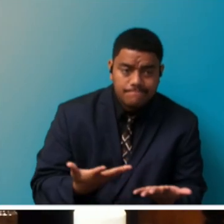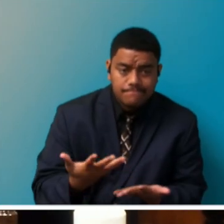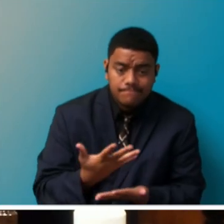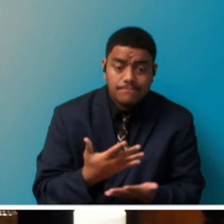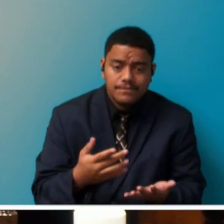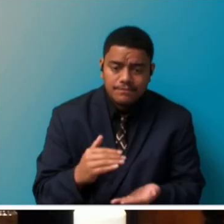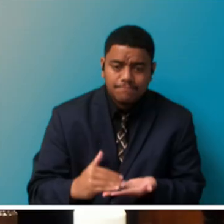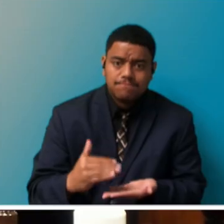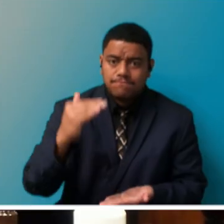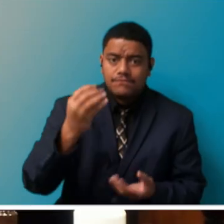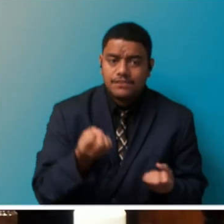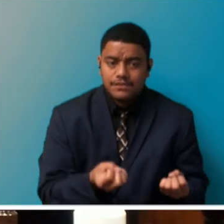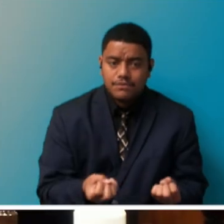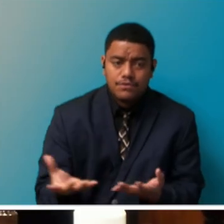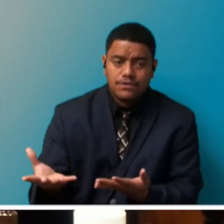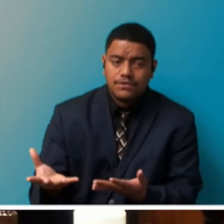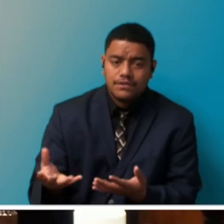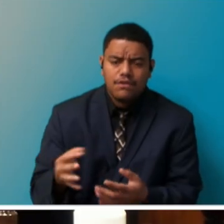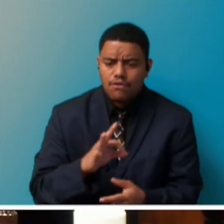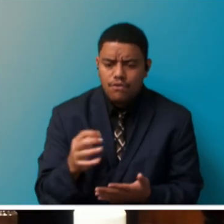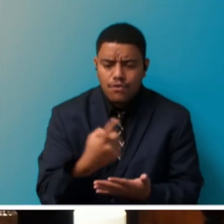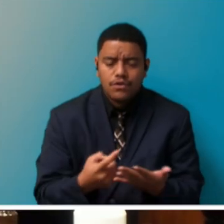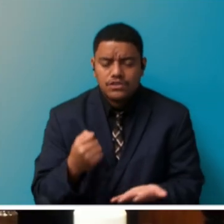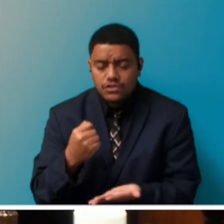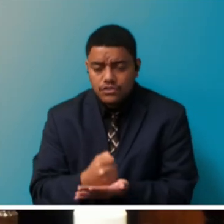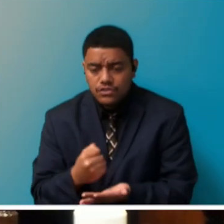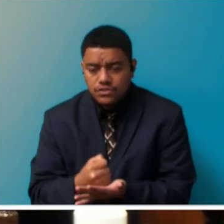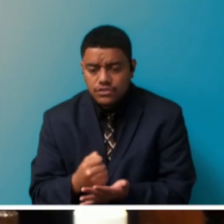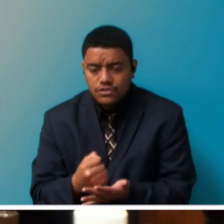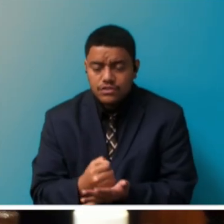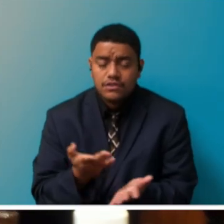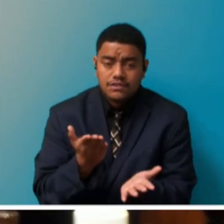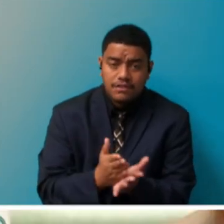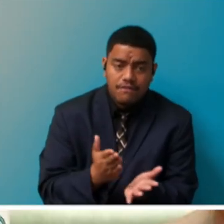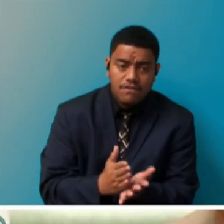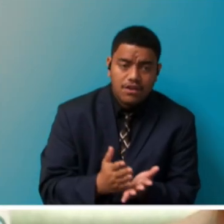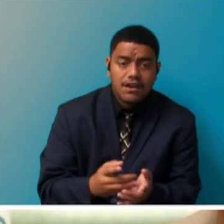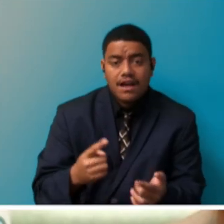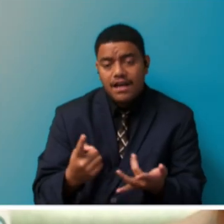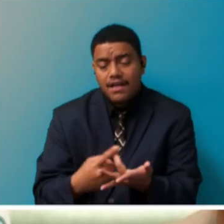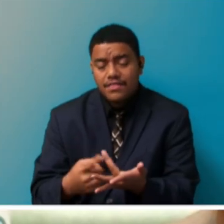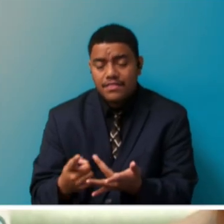exports, not only in terms of ginger, turmeric and cassava, but other products,